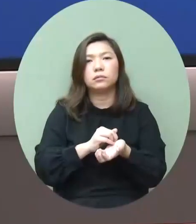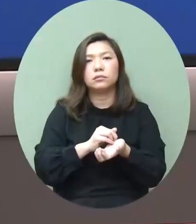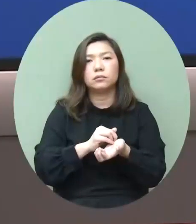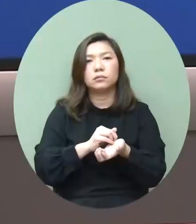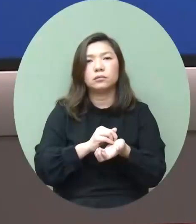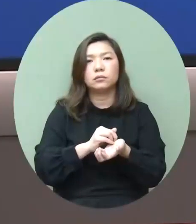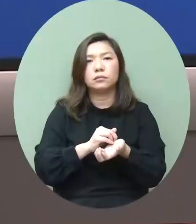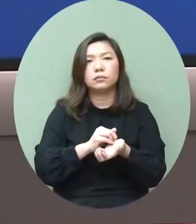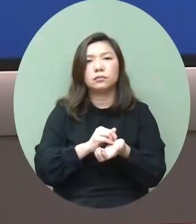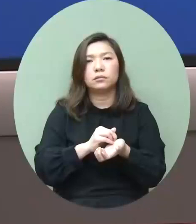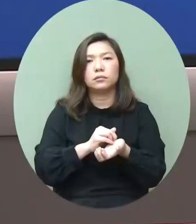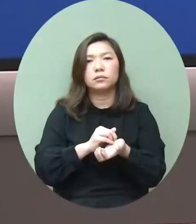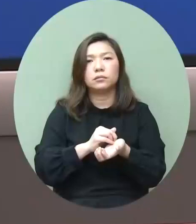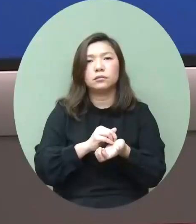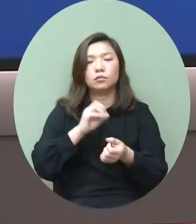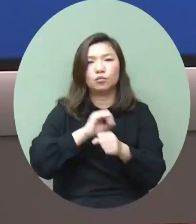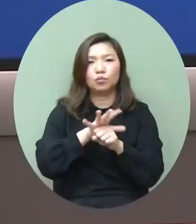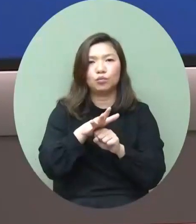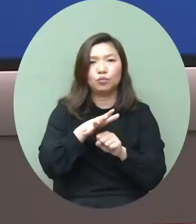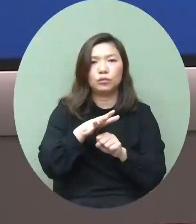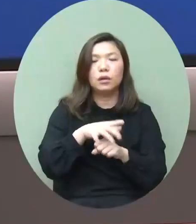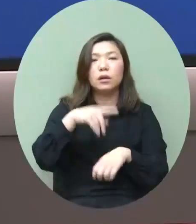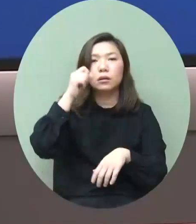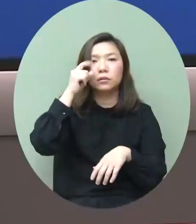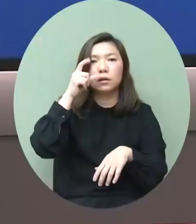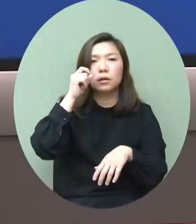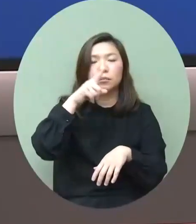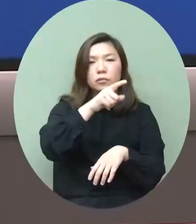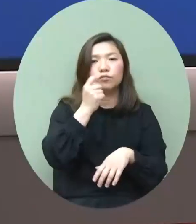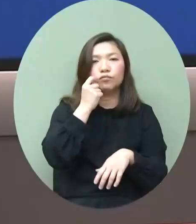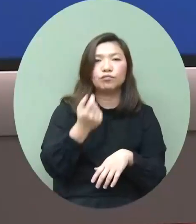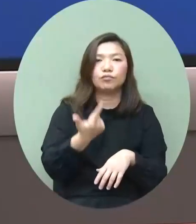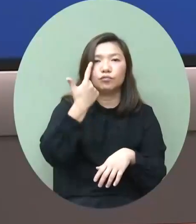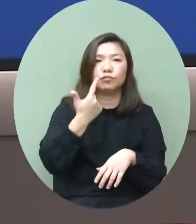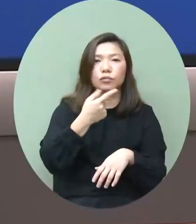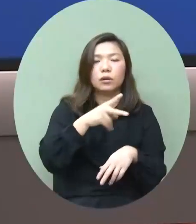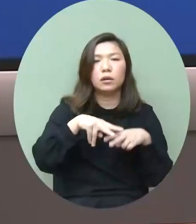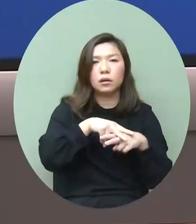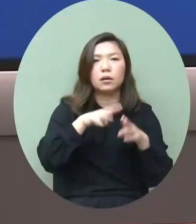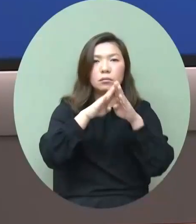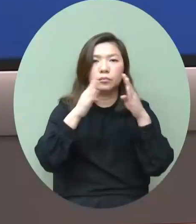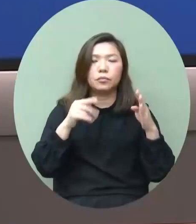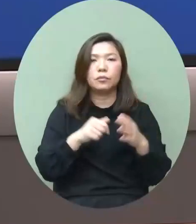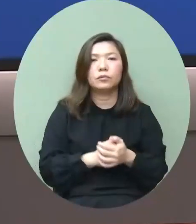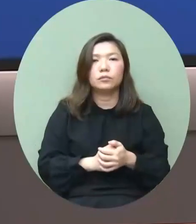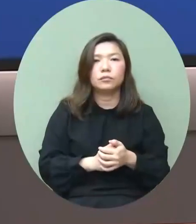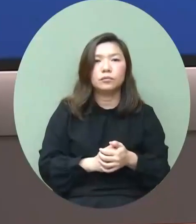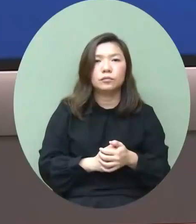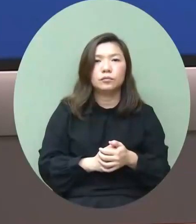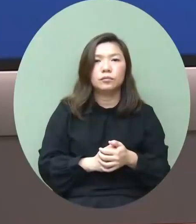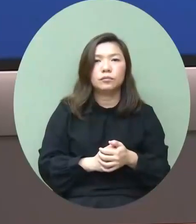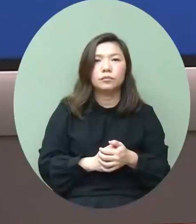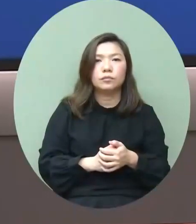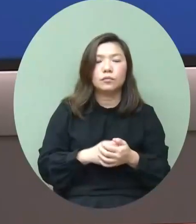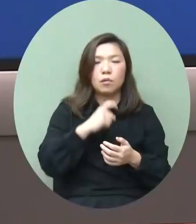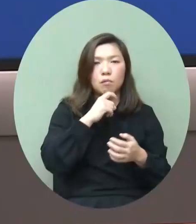at the Asia World Expo Now, you asked specifically about our sending traditional Chinese medicine to all